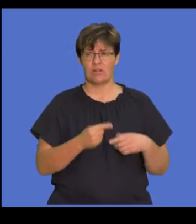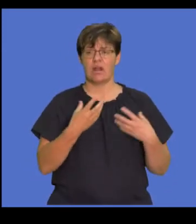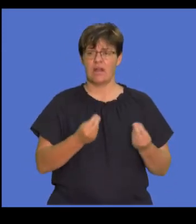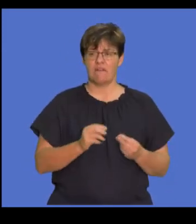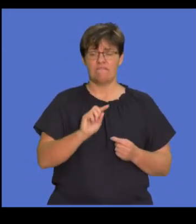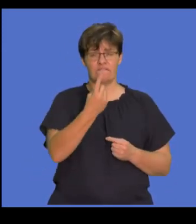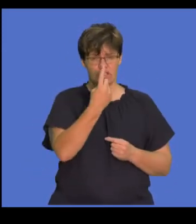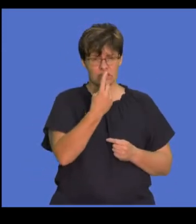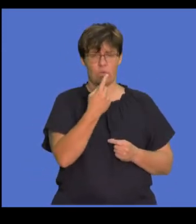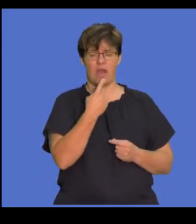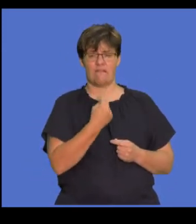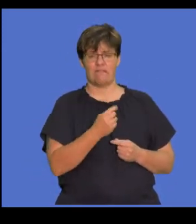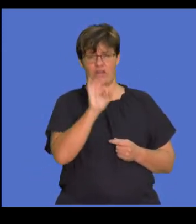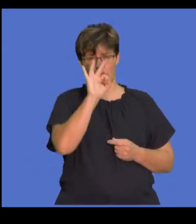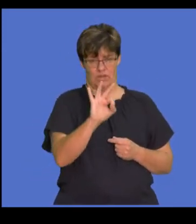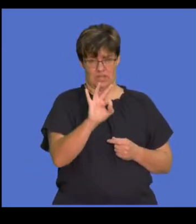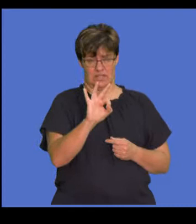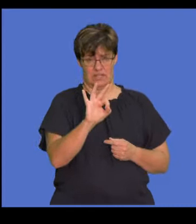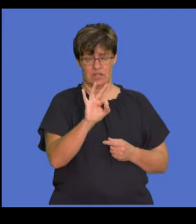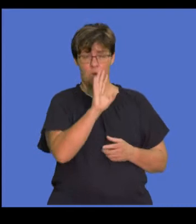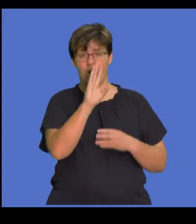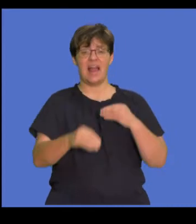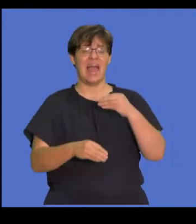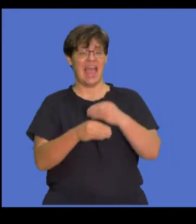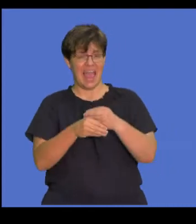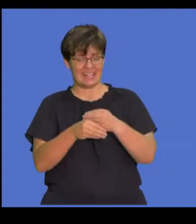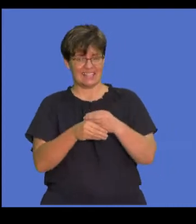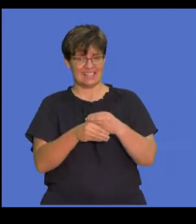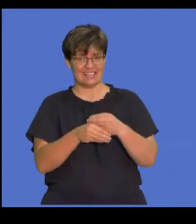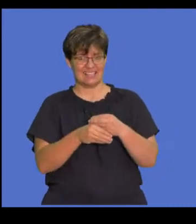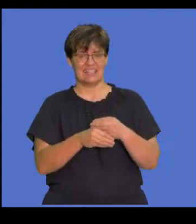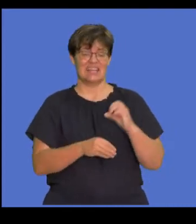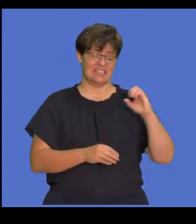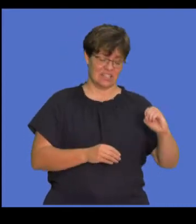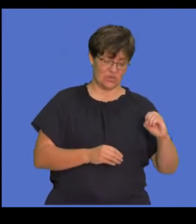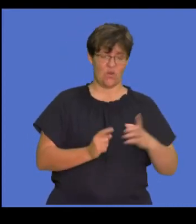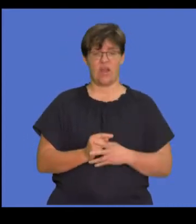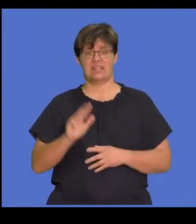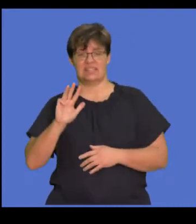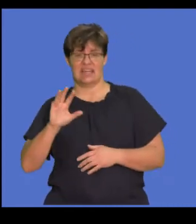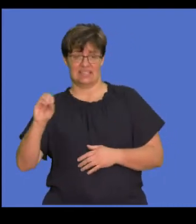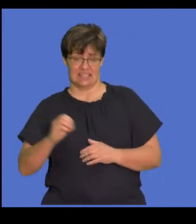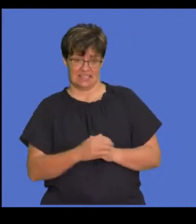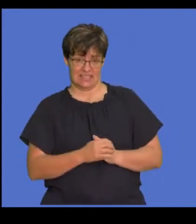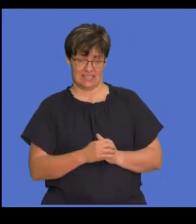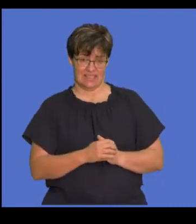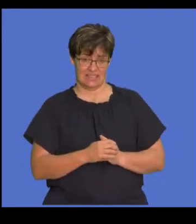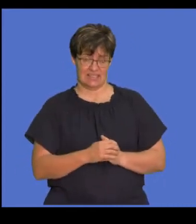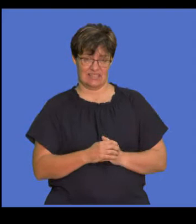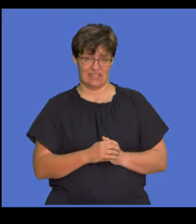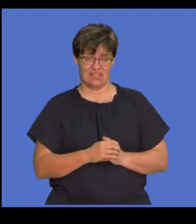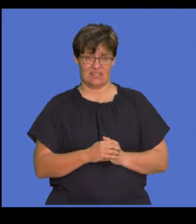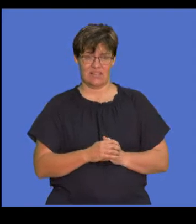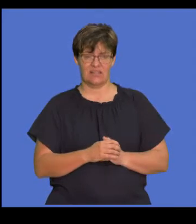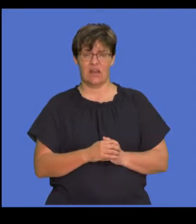the first lesson we had, I said there were 3 of them. I'm going to also introduce the 0 and the 90 degrees. But these ones,